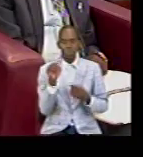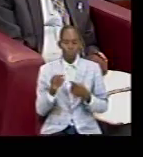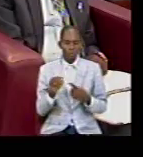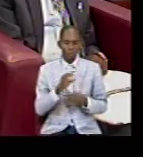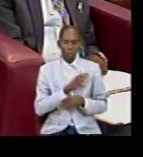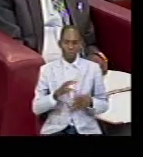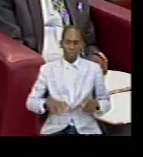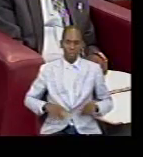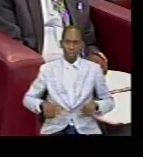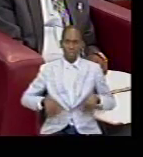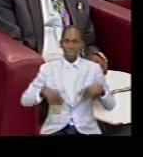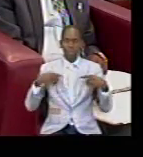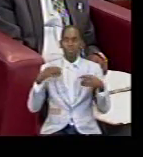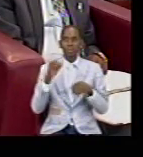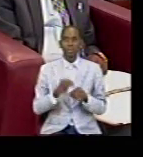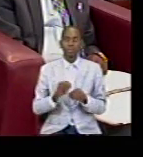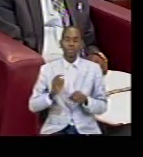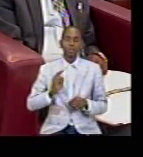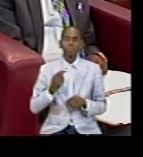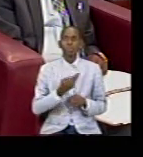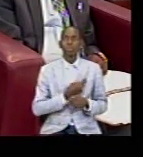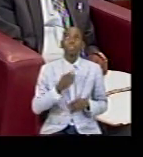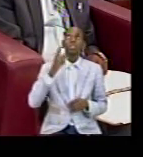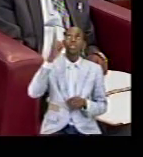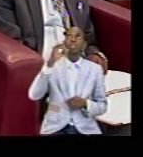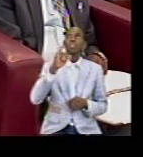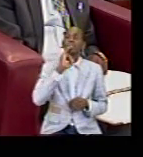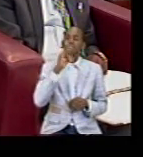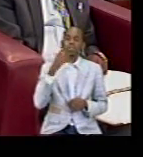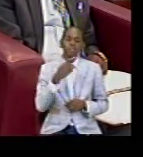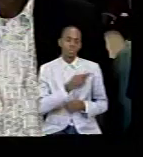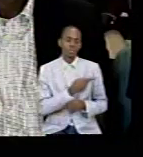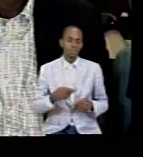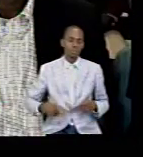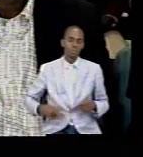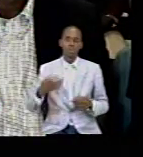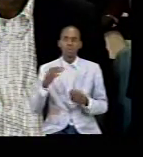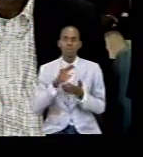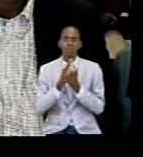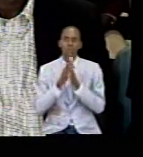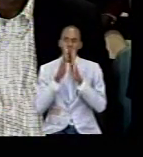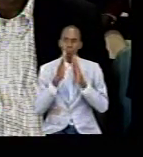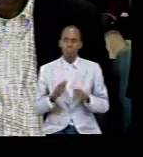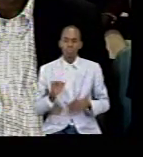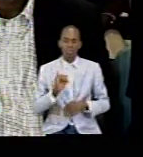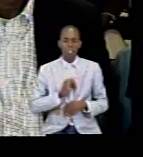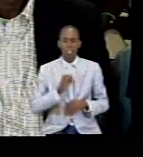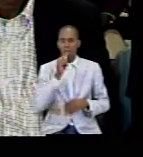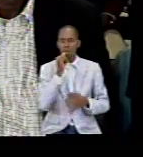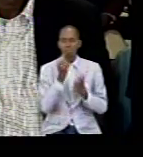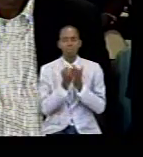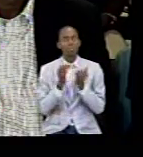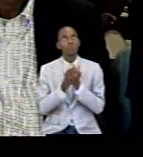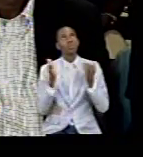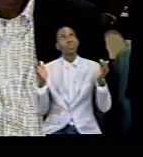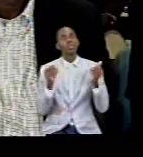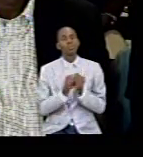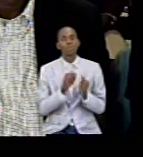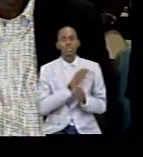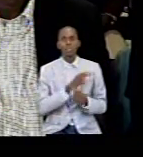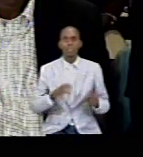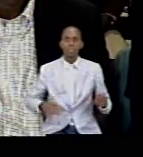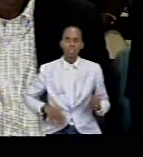he's the Prince of Peace. I am crucified with Christ. Nevertheless, I live. Yet not